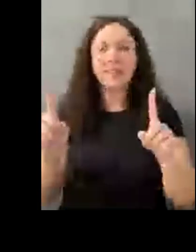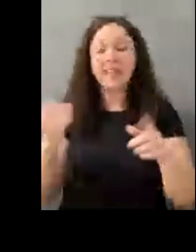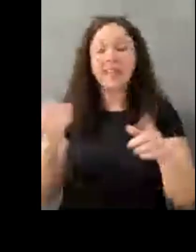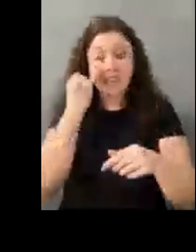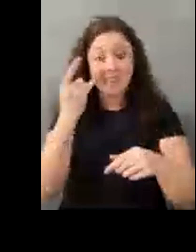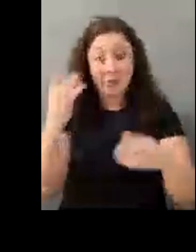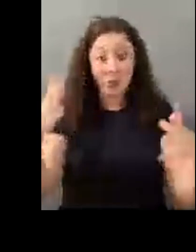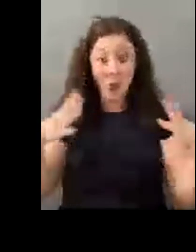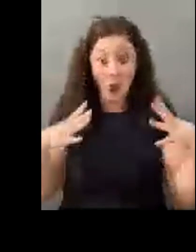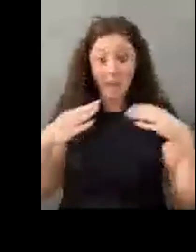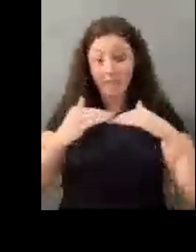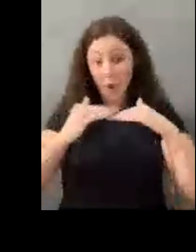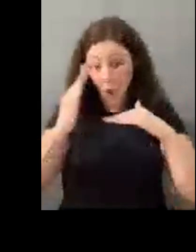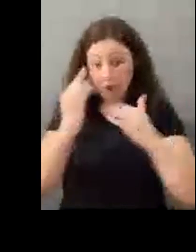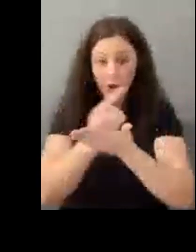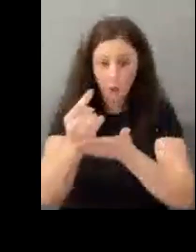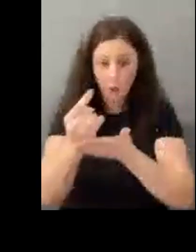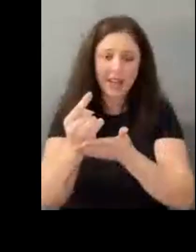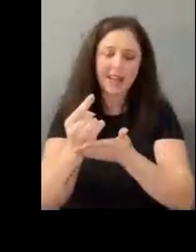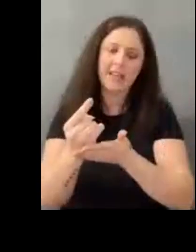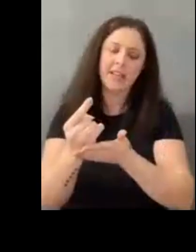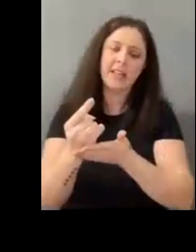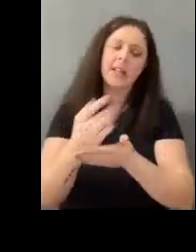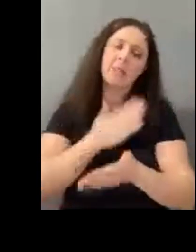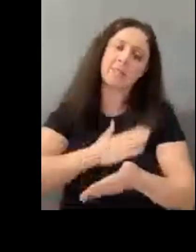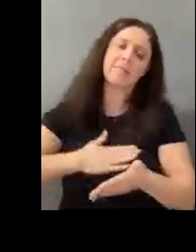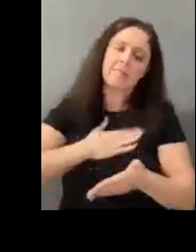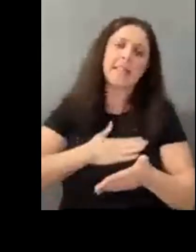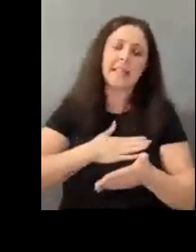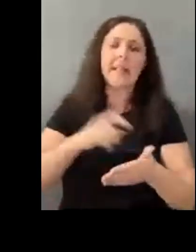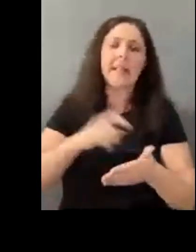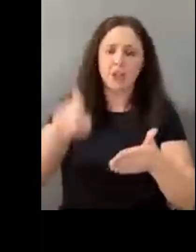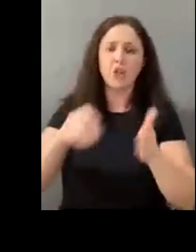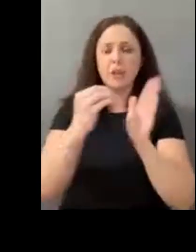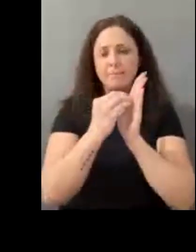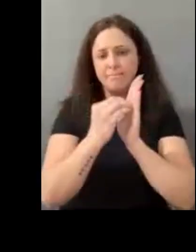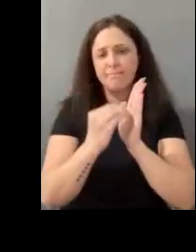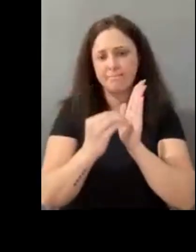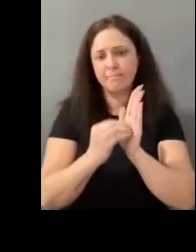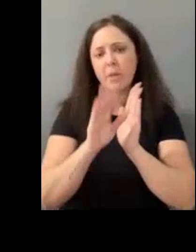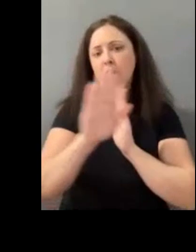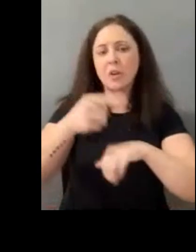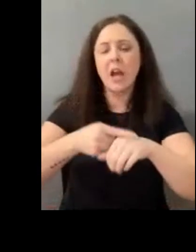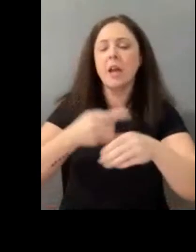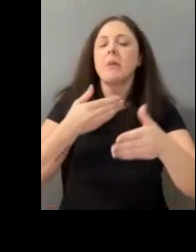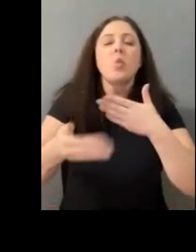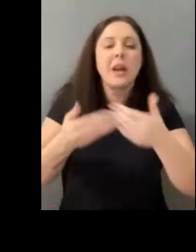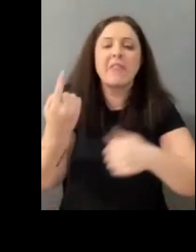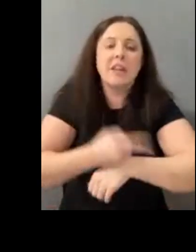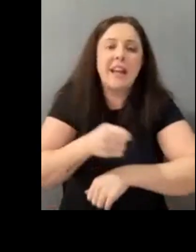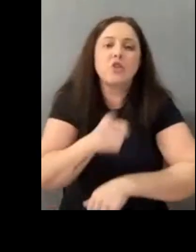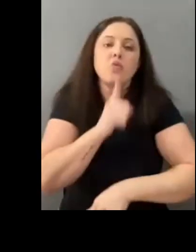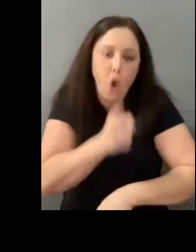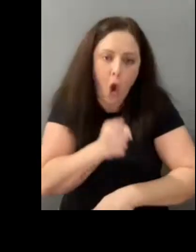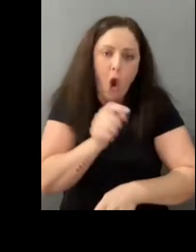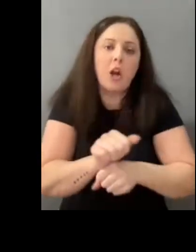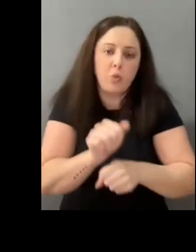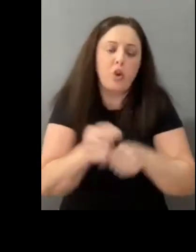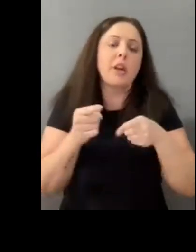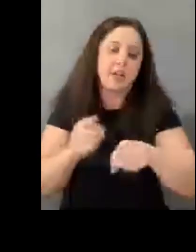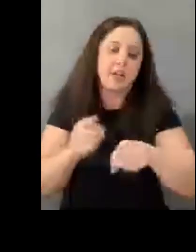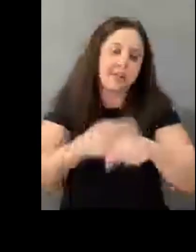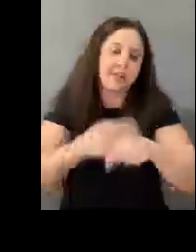off for more than a week, then we would just ask that you complete and document your time for whatever days you are working during the time study